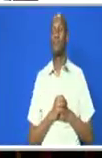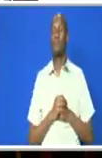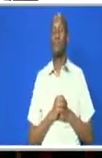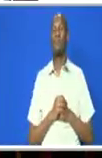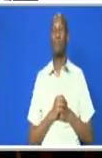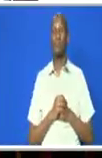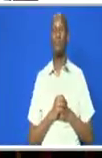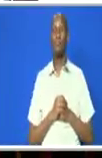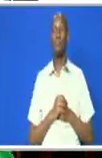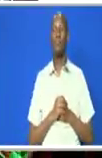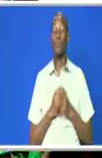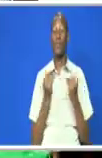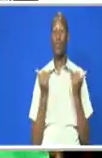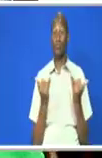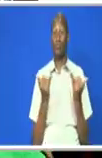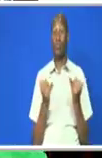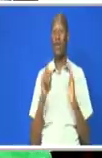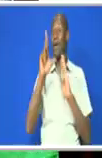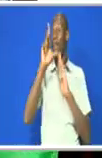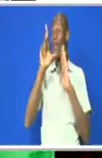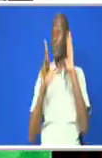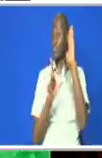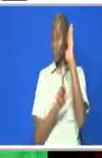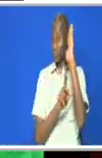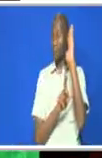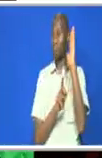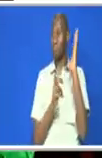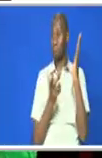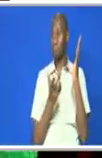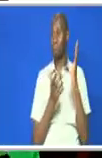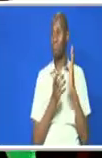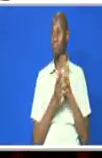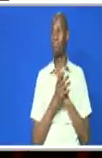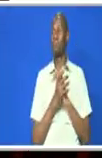And to our lesson today, dear learner,